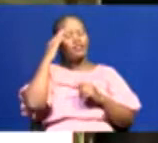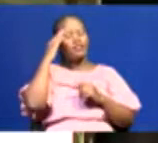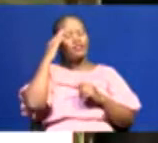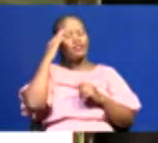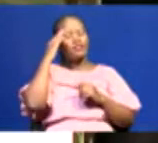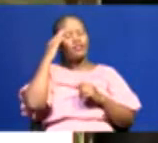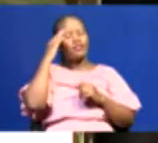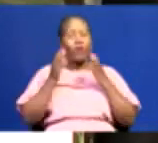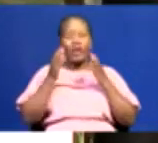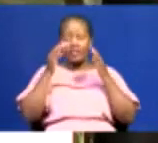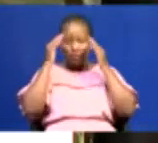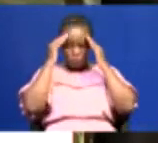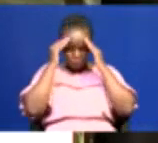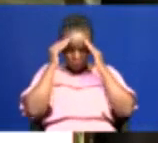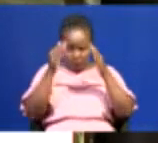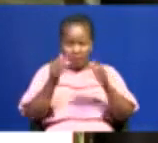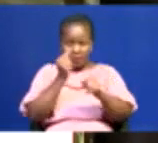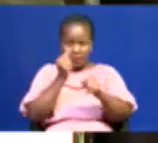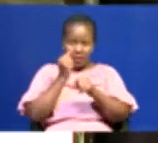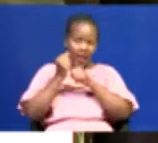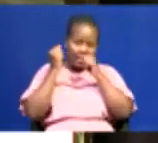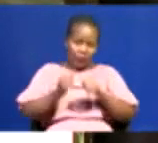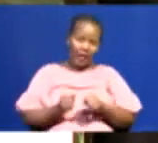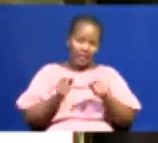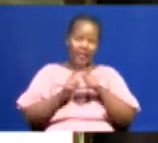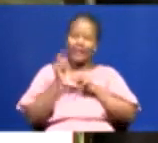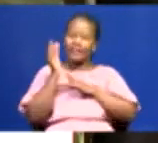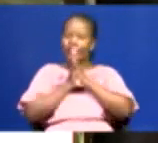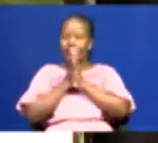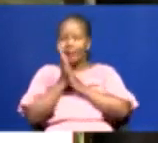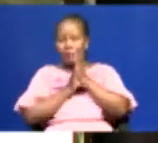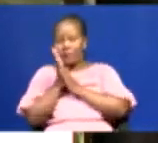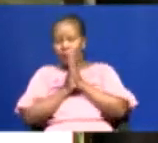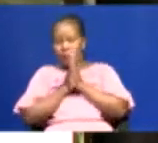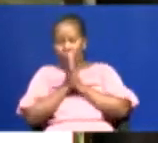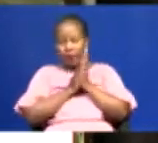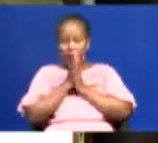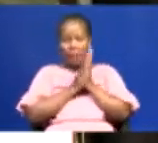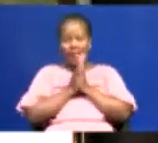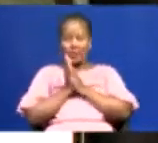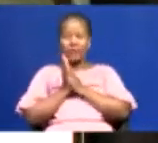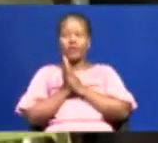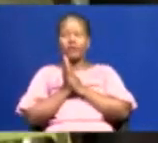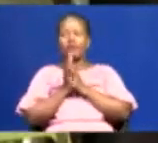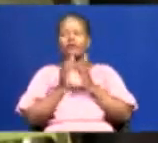requires commitment, hard work, and passion. For Sunday Express, I'm Daniel Mwendwa.